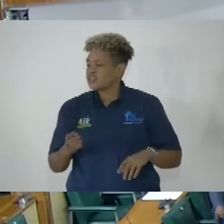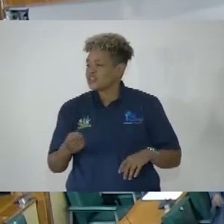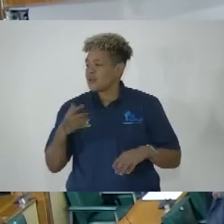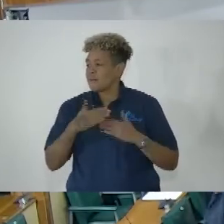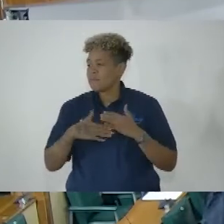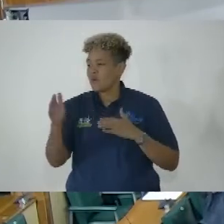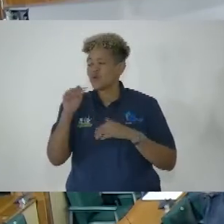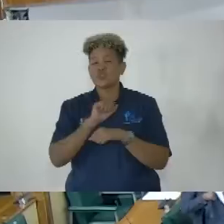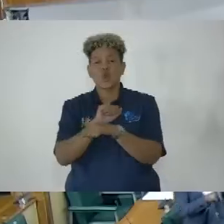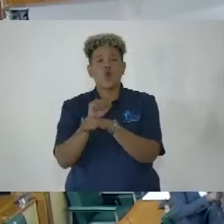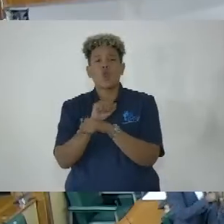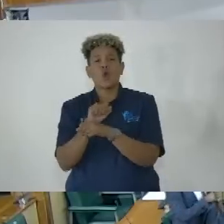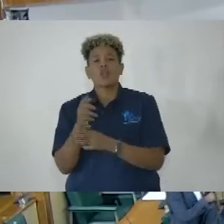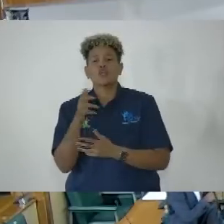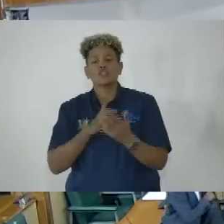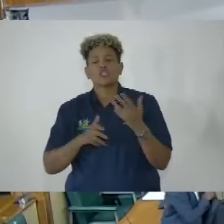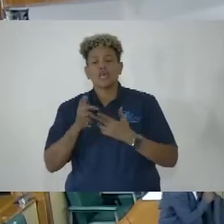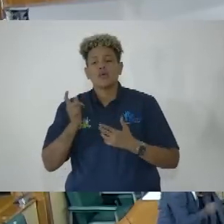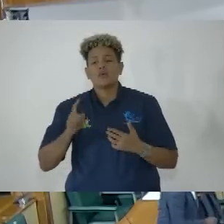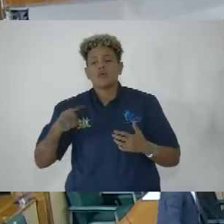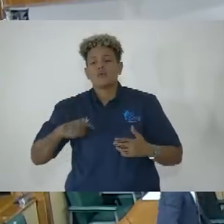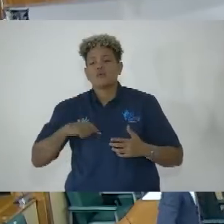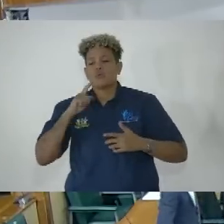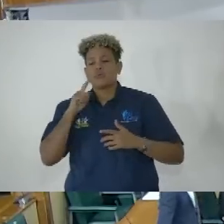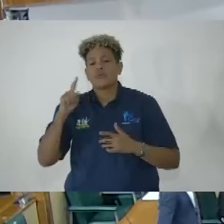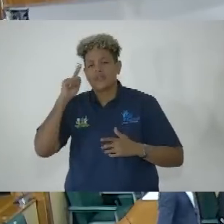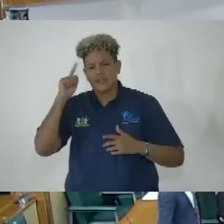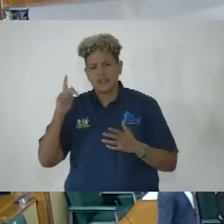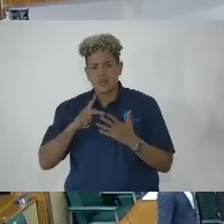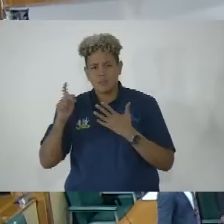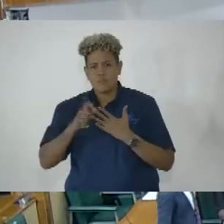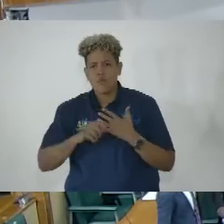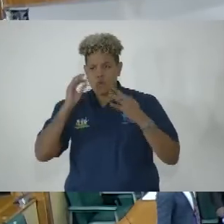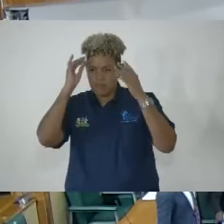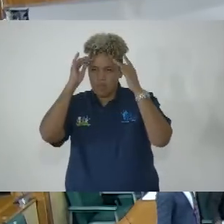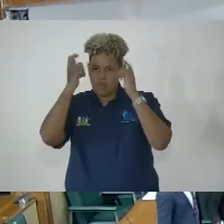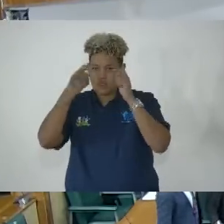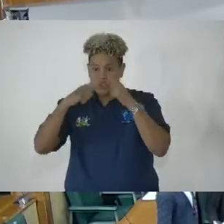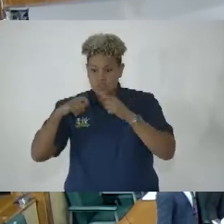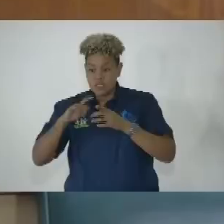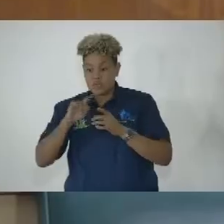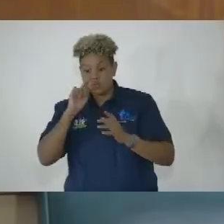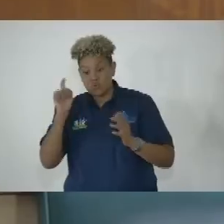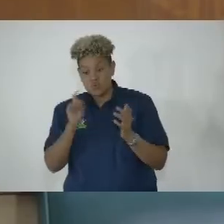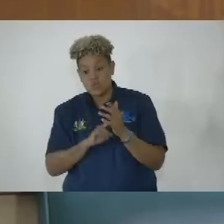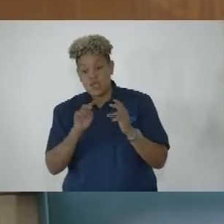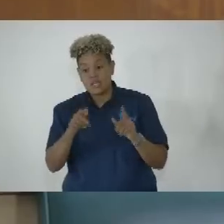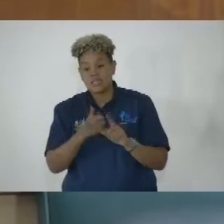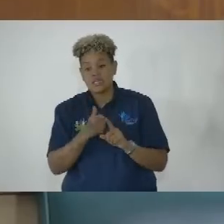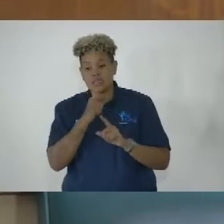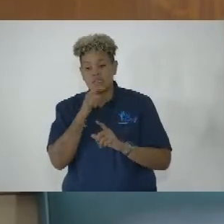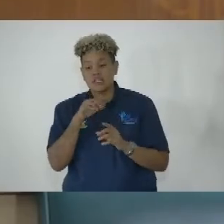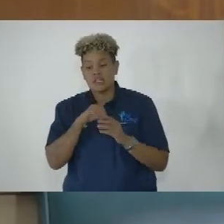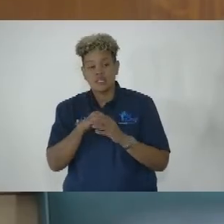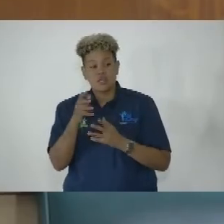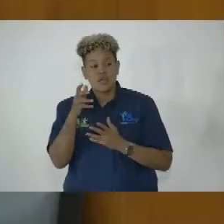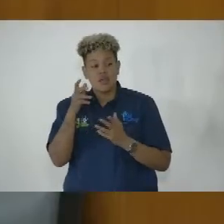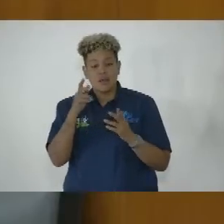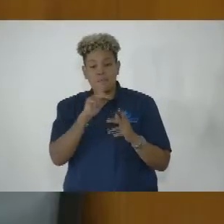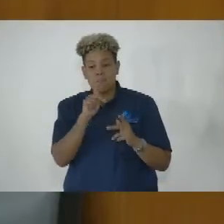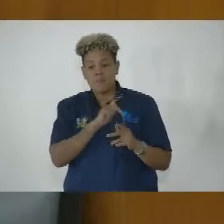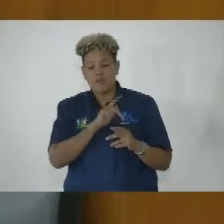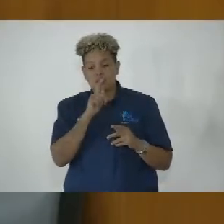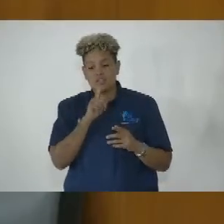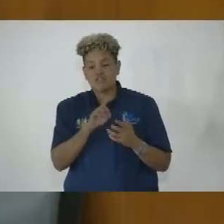society in which we were reprogrammed, I think, to recognize interpersonal relationships, even